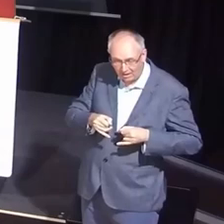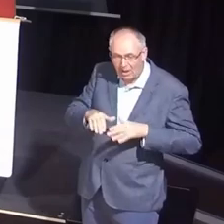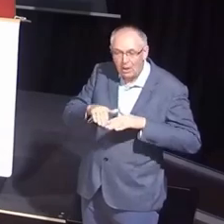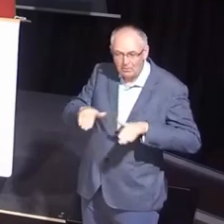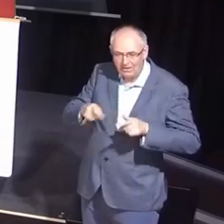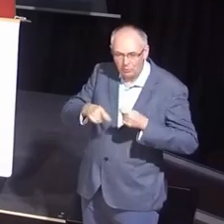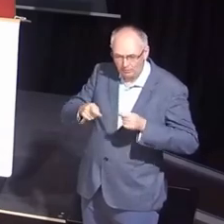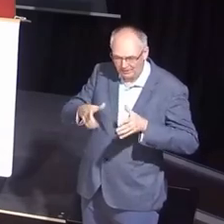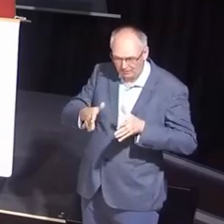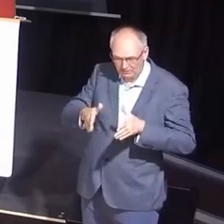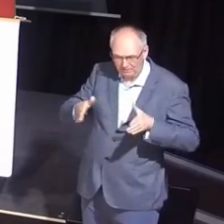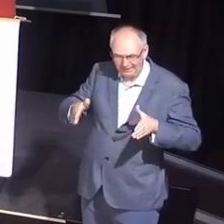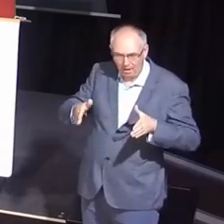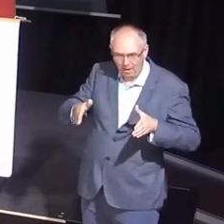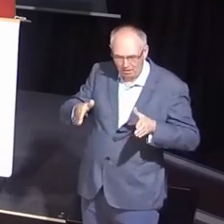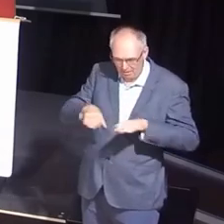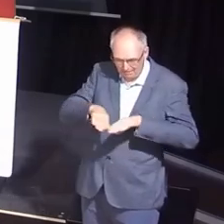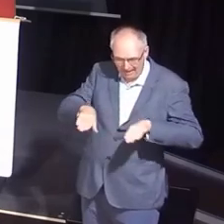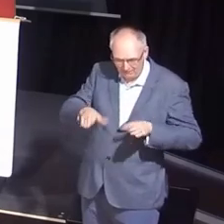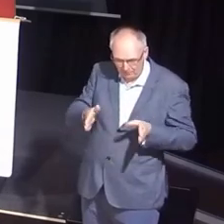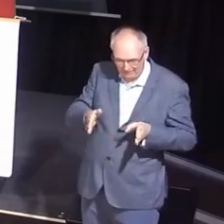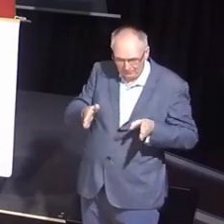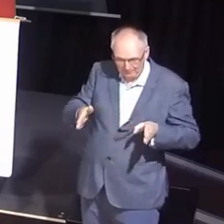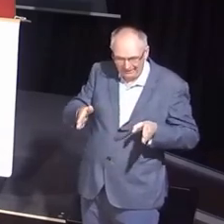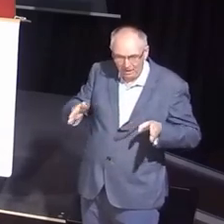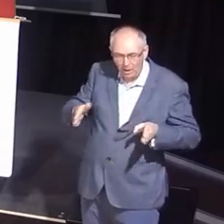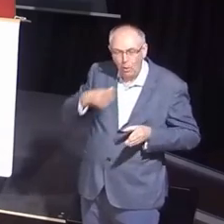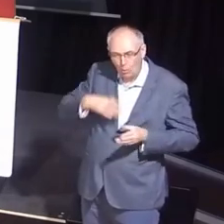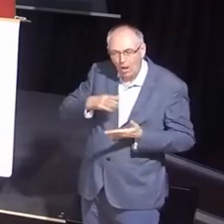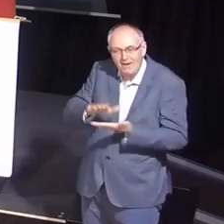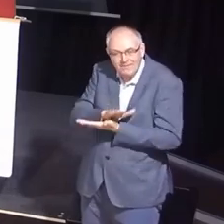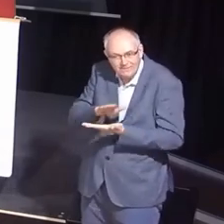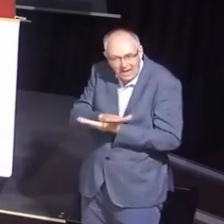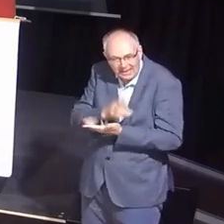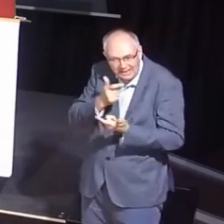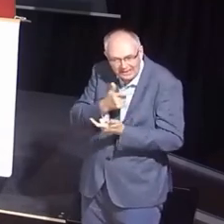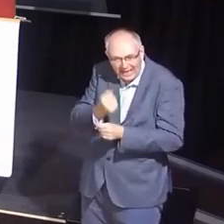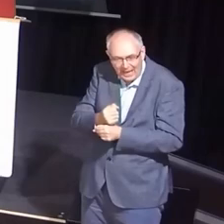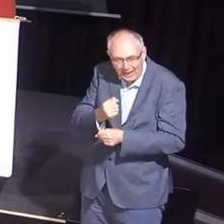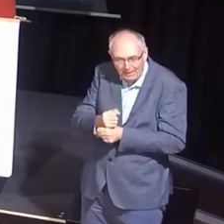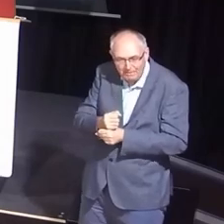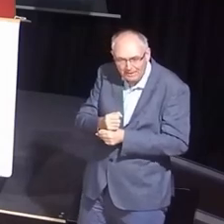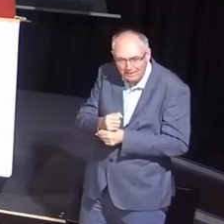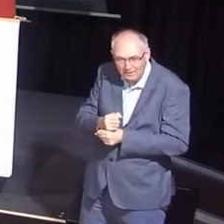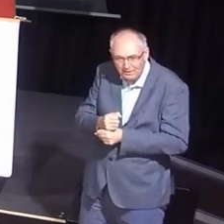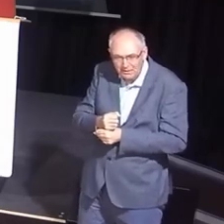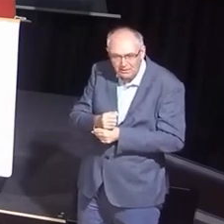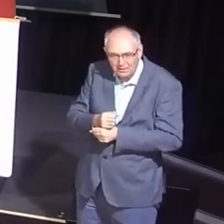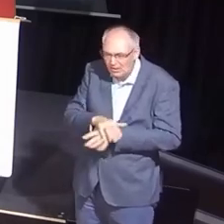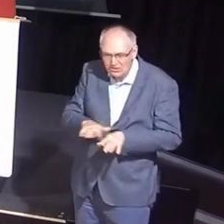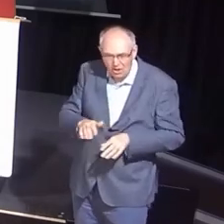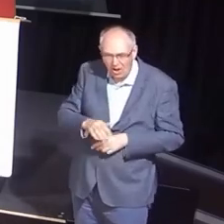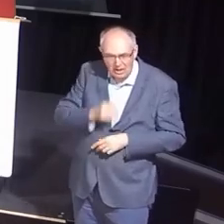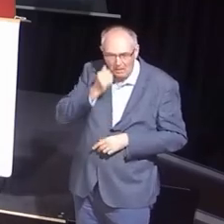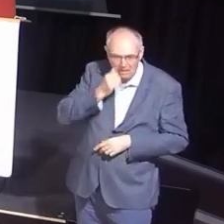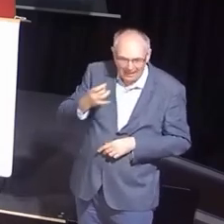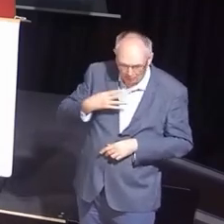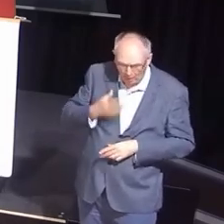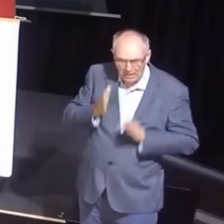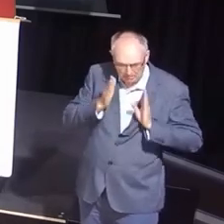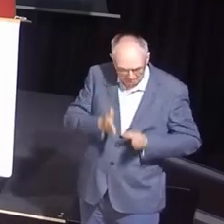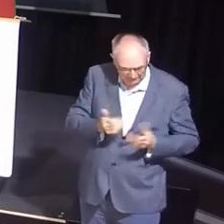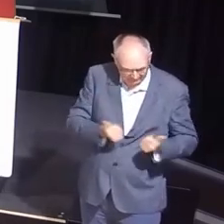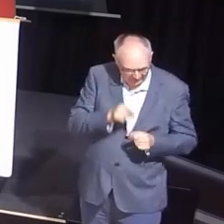like that. Because what we're aiming for is a fun and enjoyable flow, not necessarily a black and white line between completion and